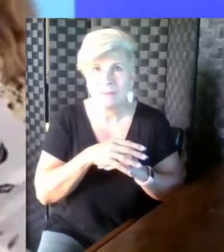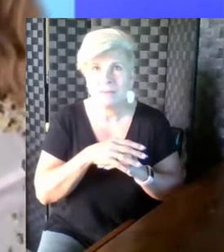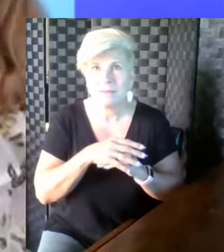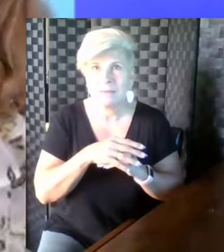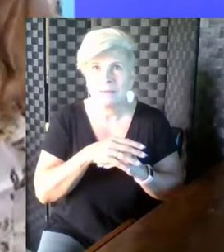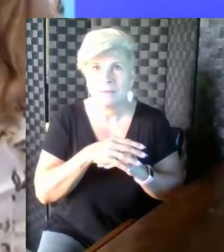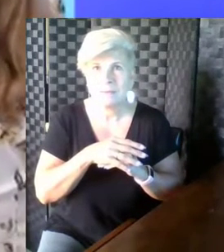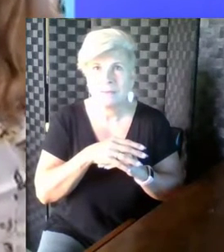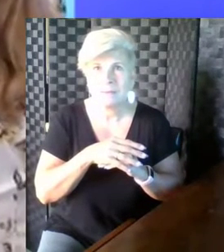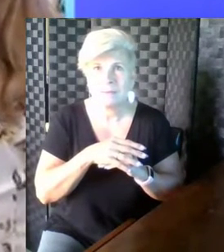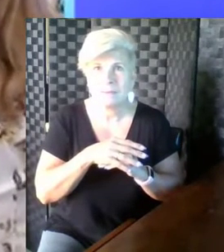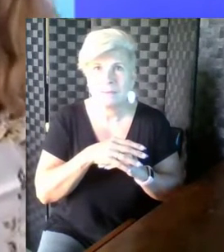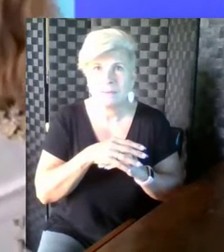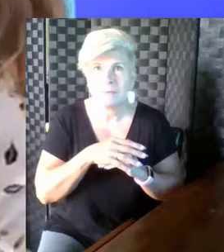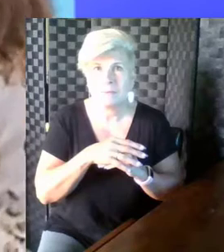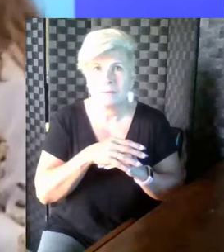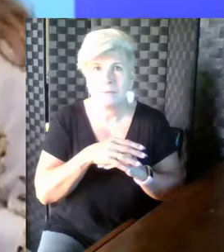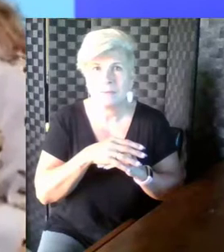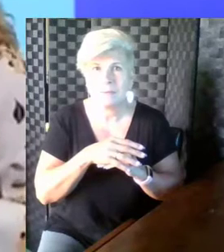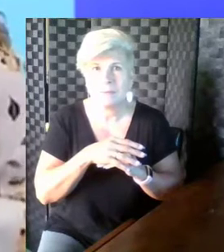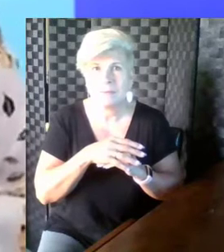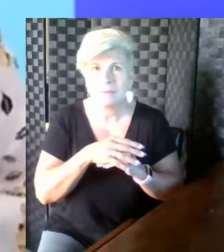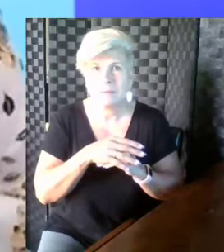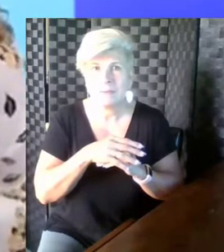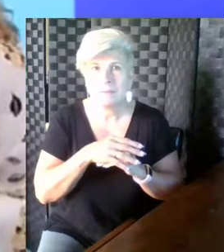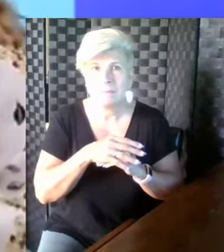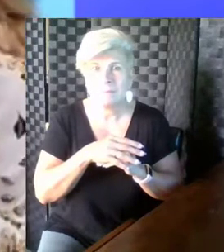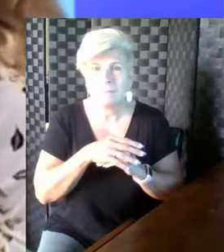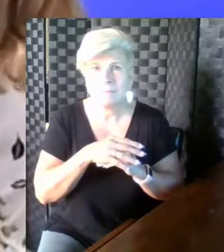need that extra little plus there, do I?